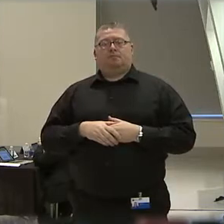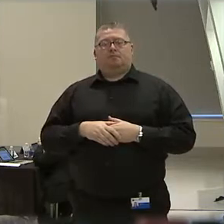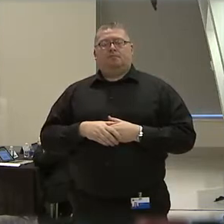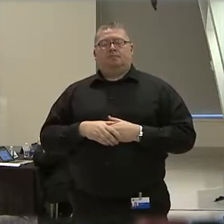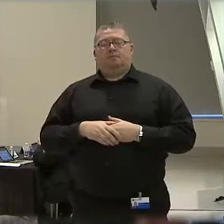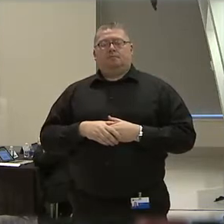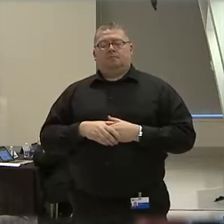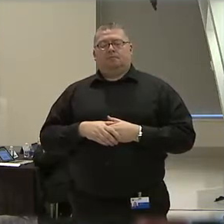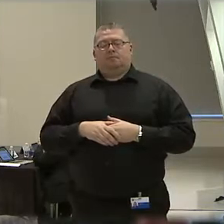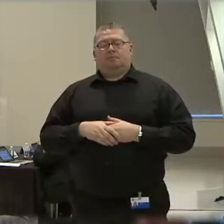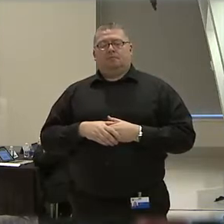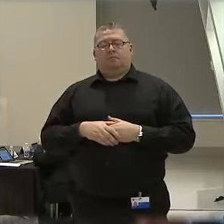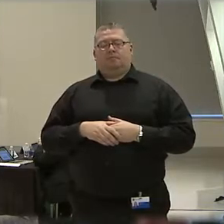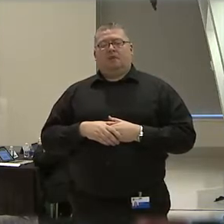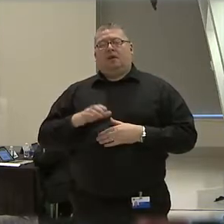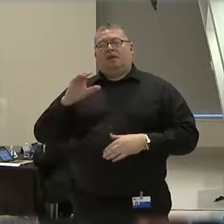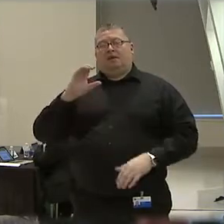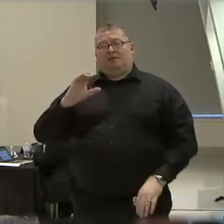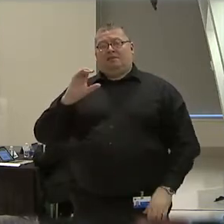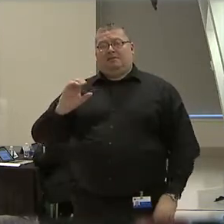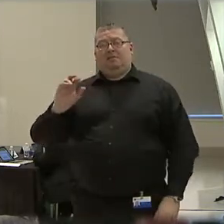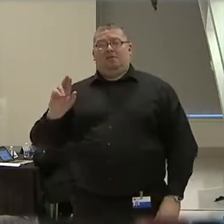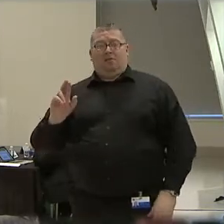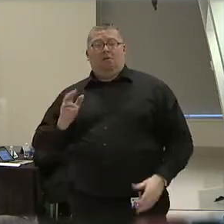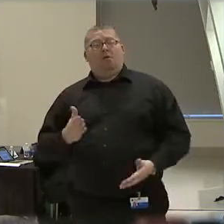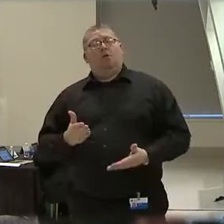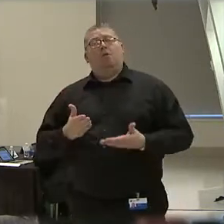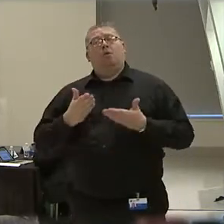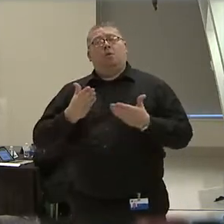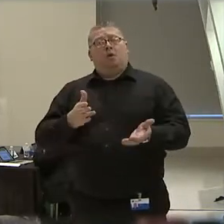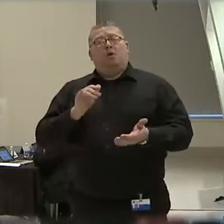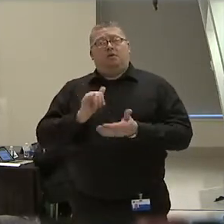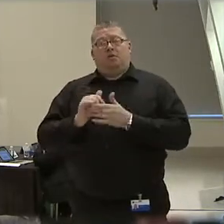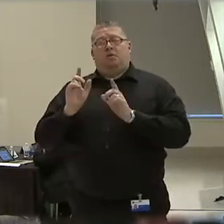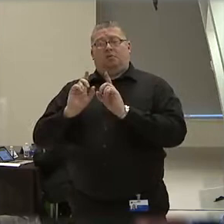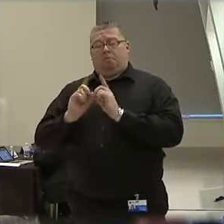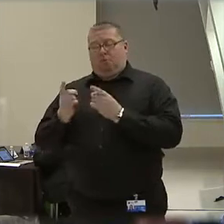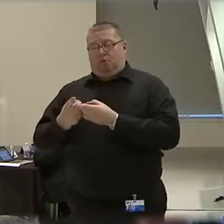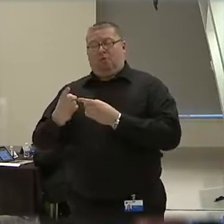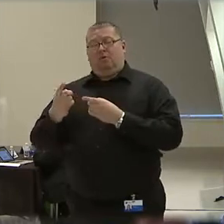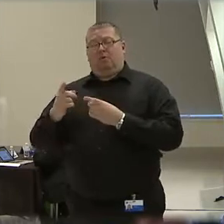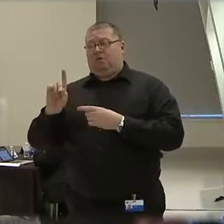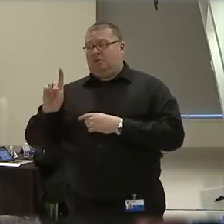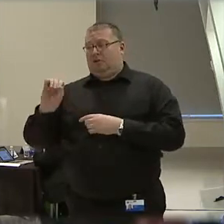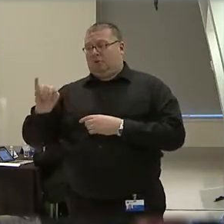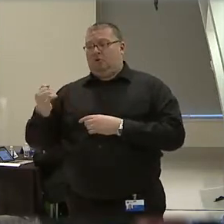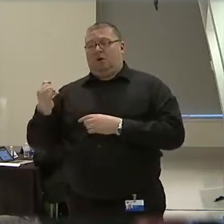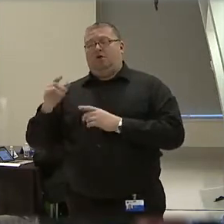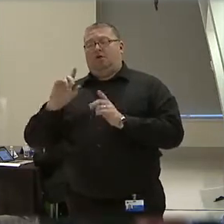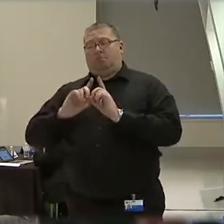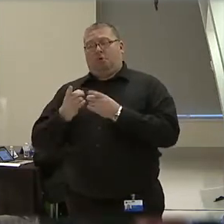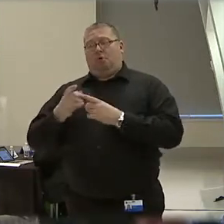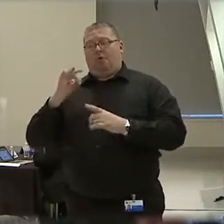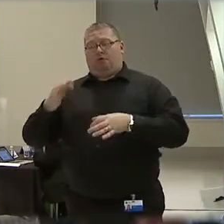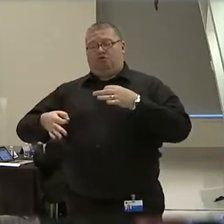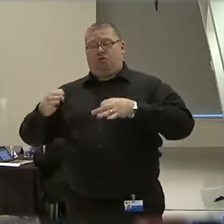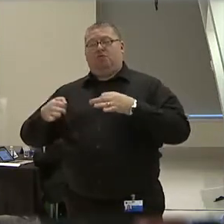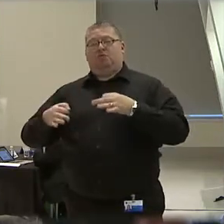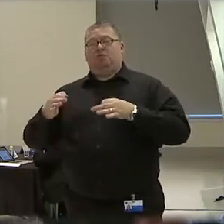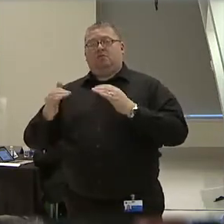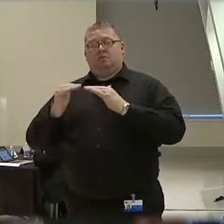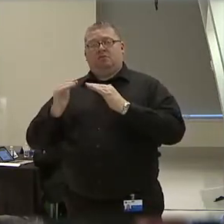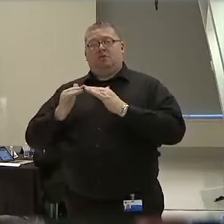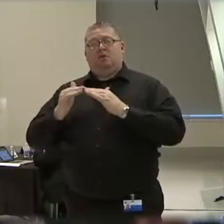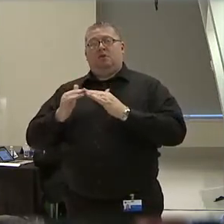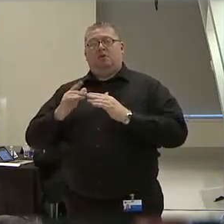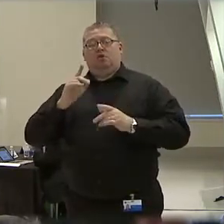Therefore, CCR recommends that the Department of Justice conduct a research study of jurisdictions